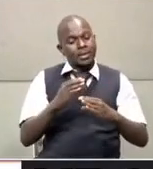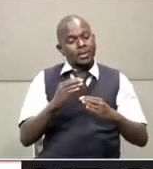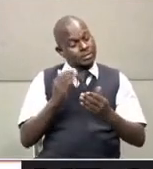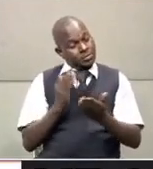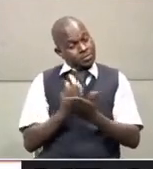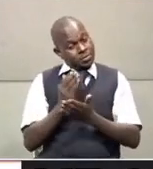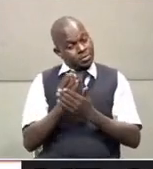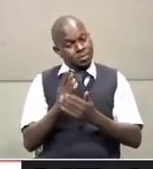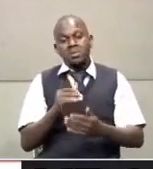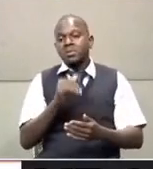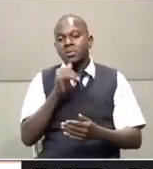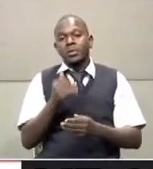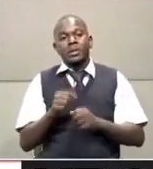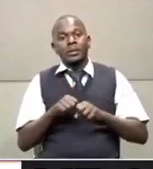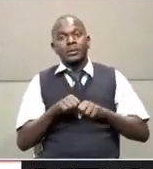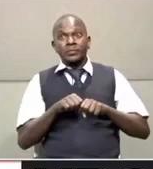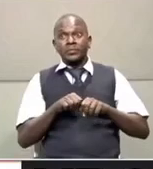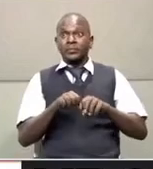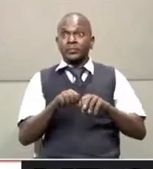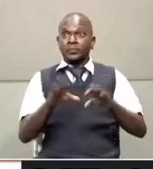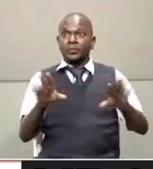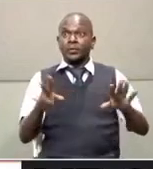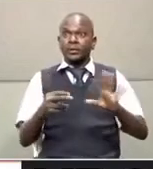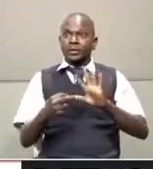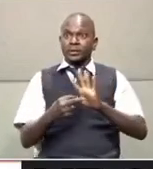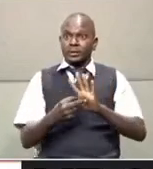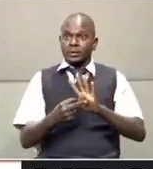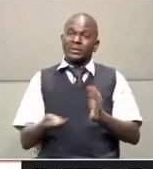sure that they don't come here and introduce or